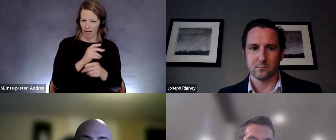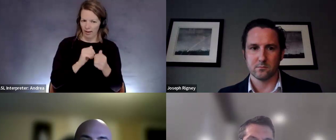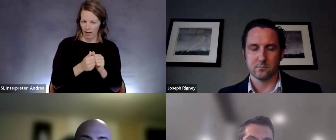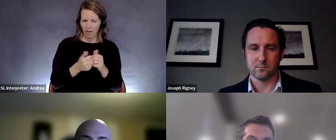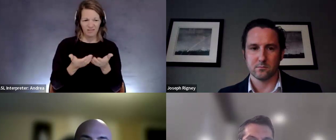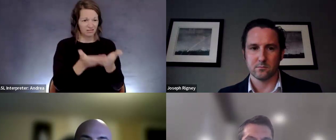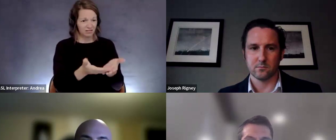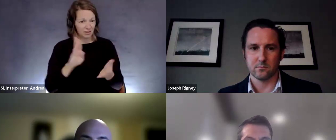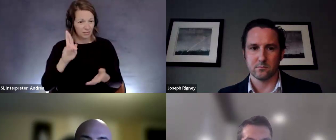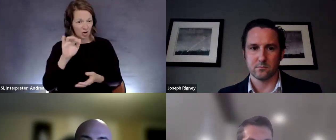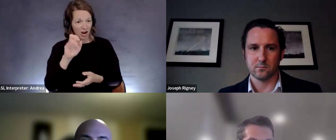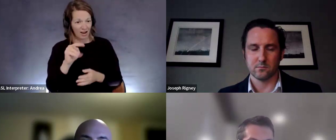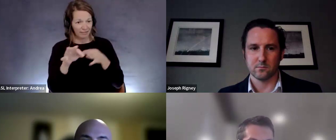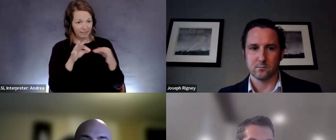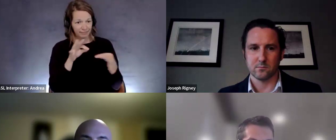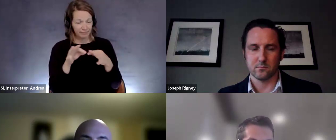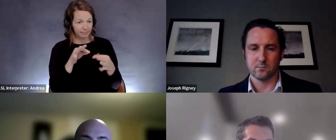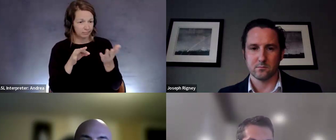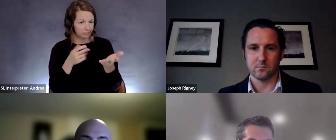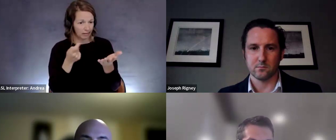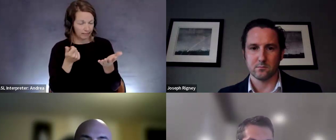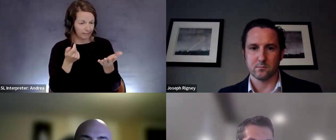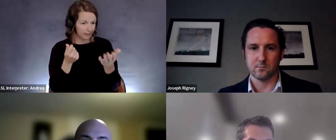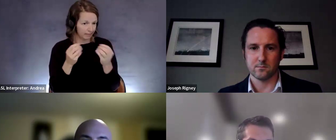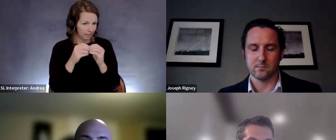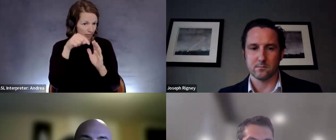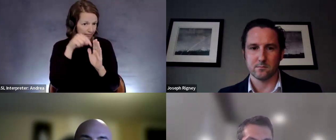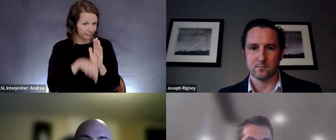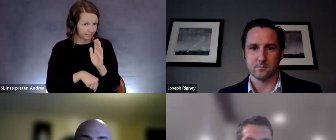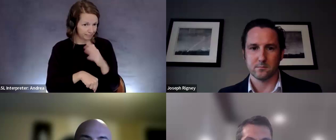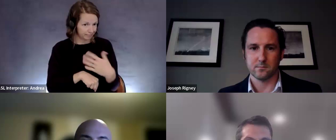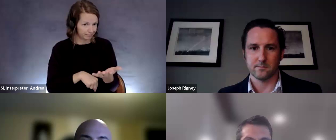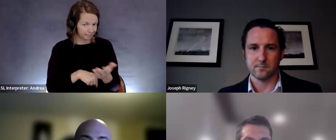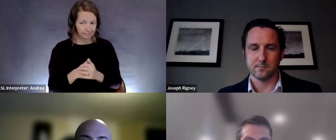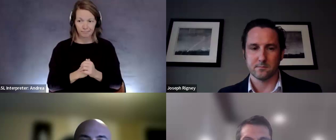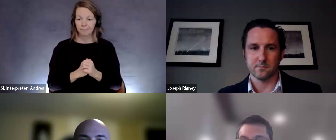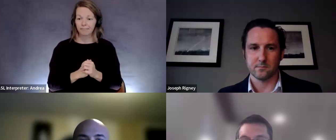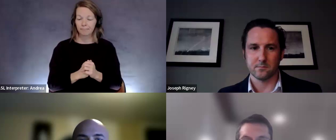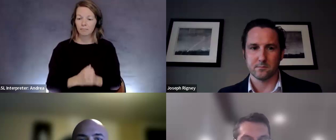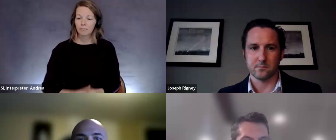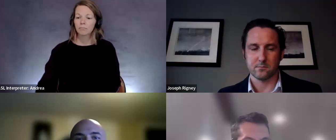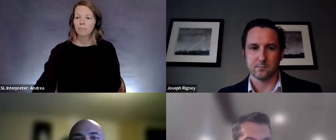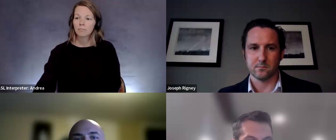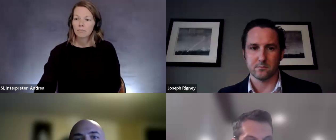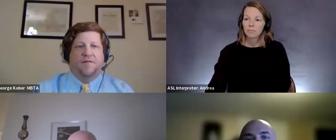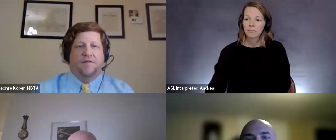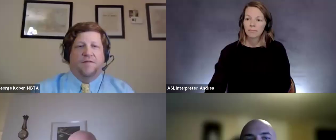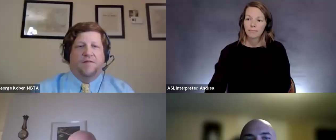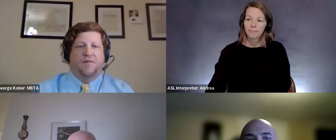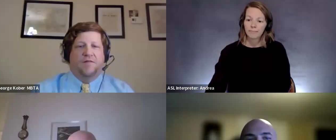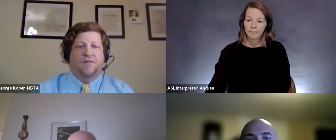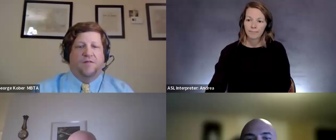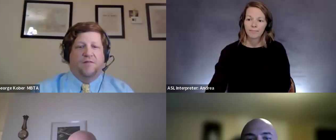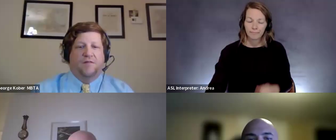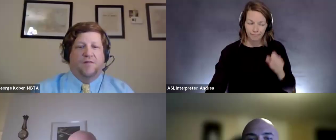Brian to kind of discuss a little in more detail response to that question. Yeah, like Brad said, we are